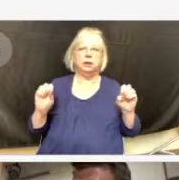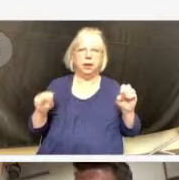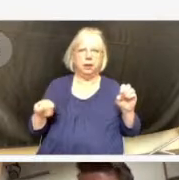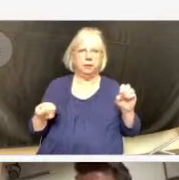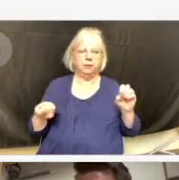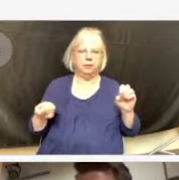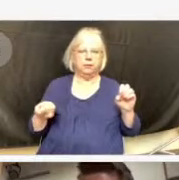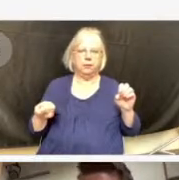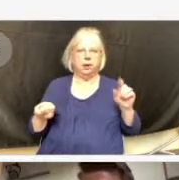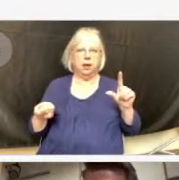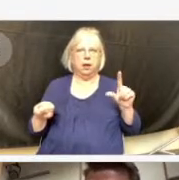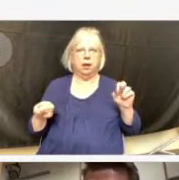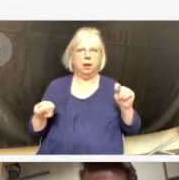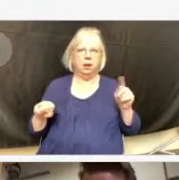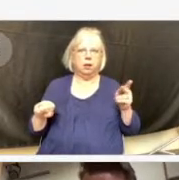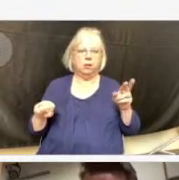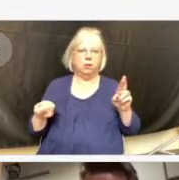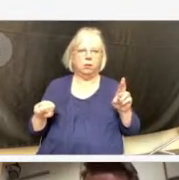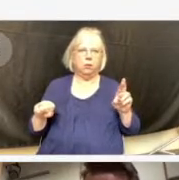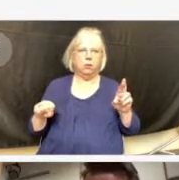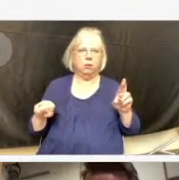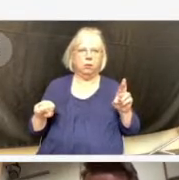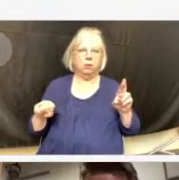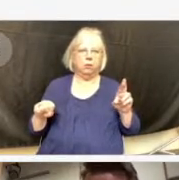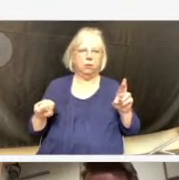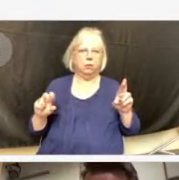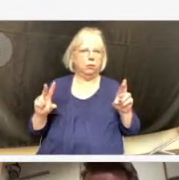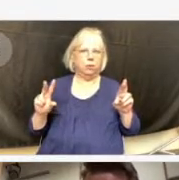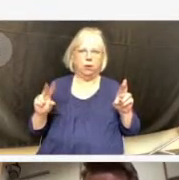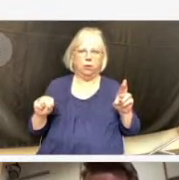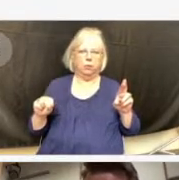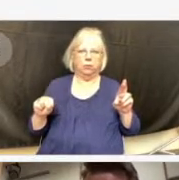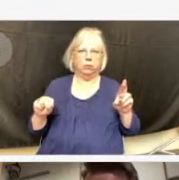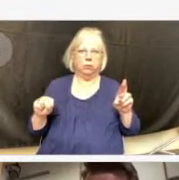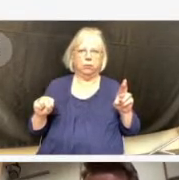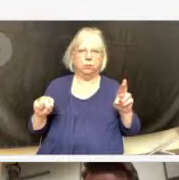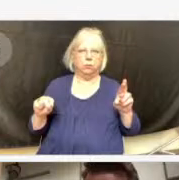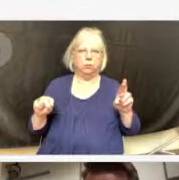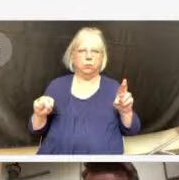Yes. Latour. Yes.